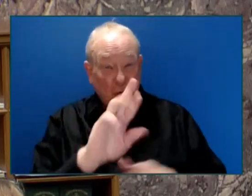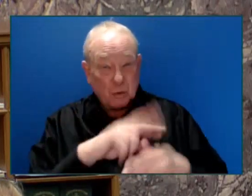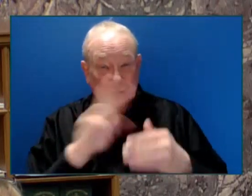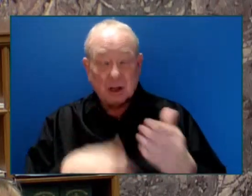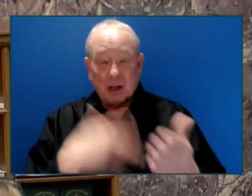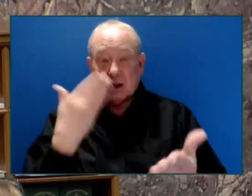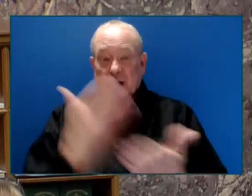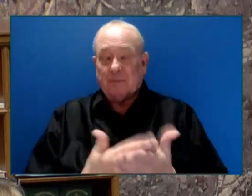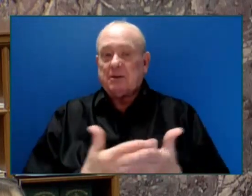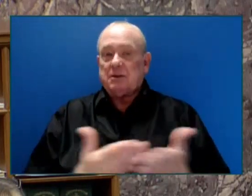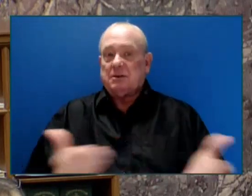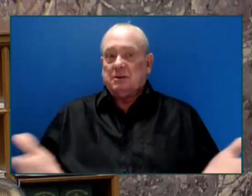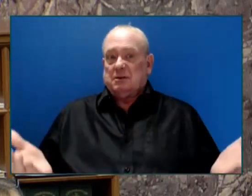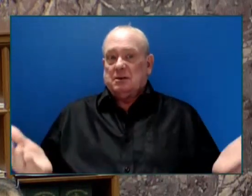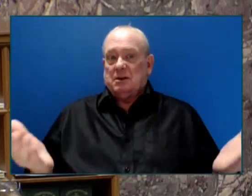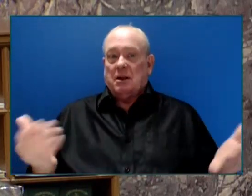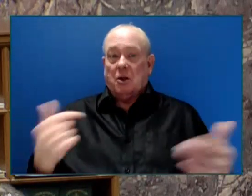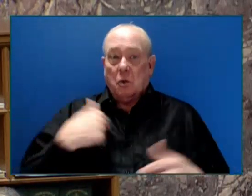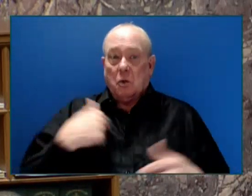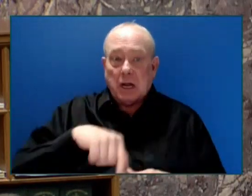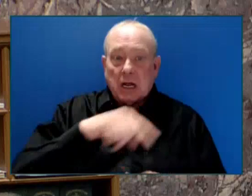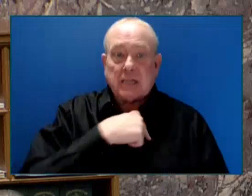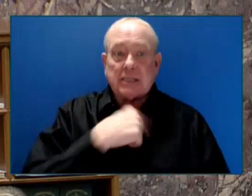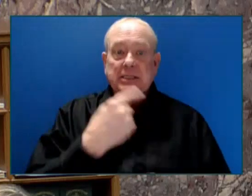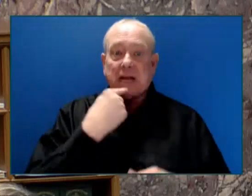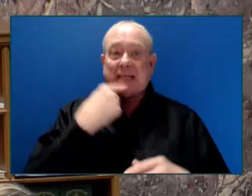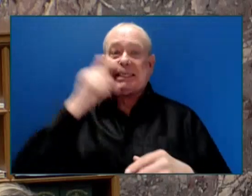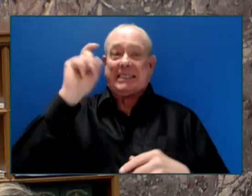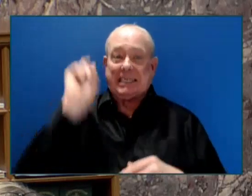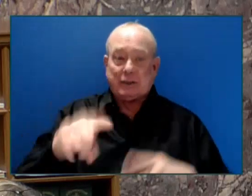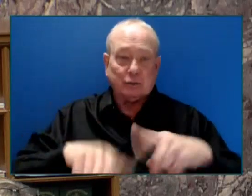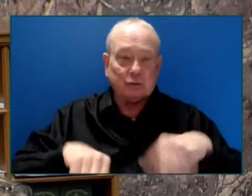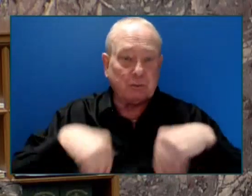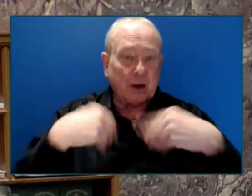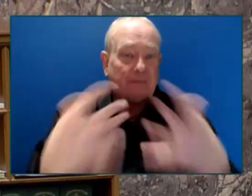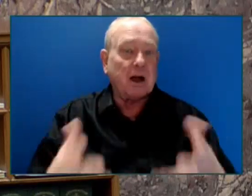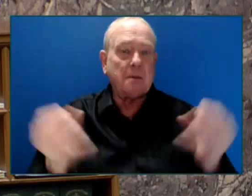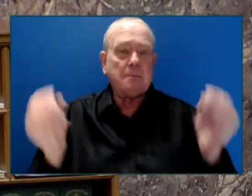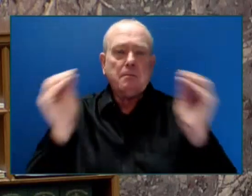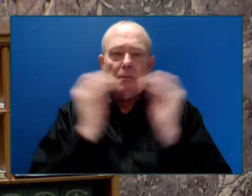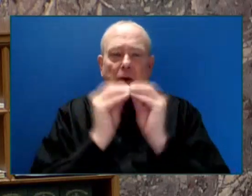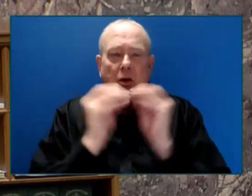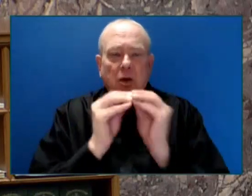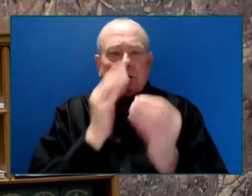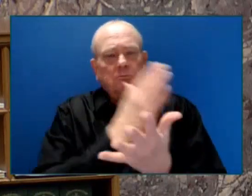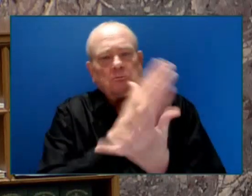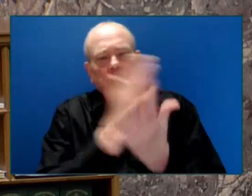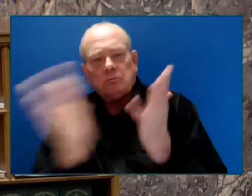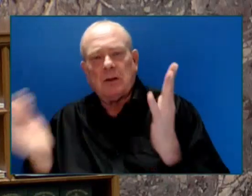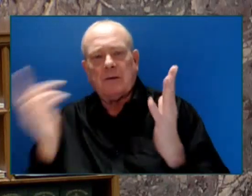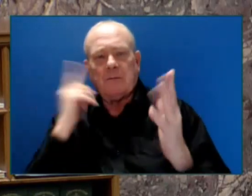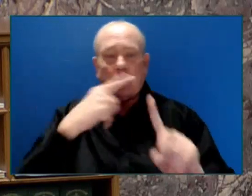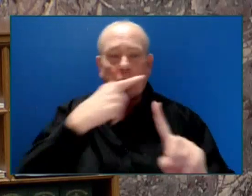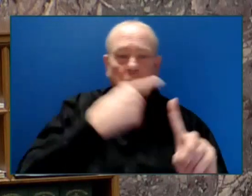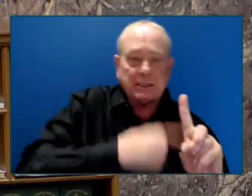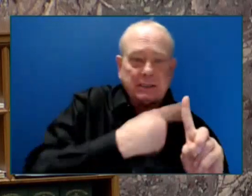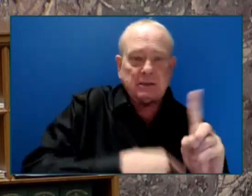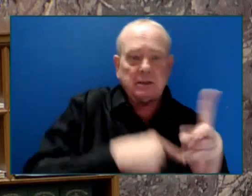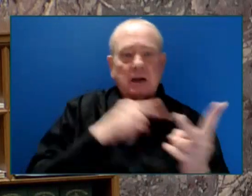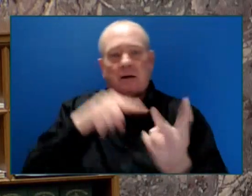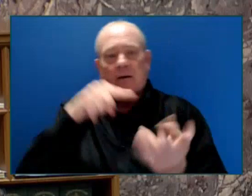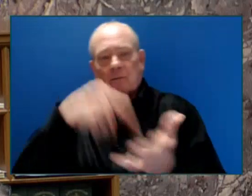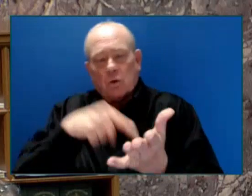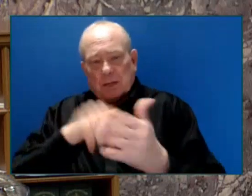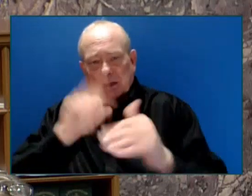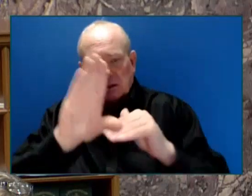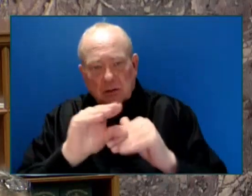this side, we need to flood the zone with more of everything. We need more market rental, more affordable rental, more condos, more townhouse. But we also